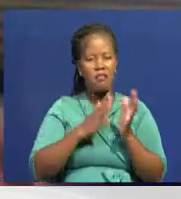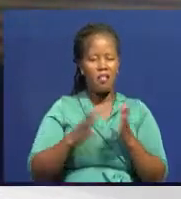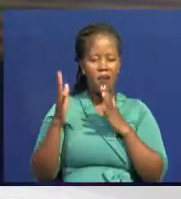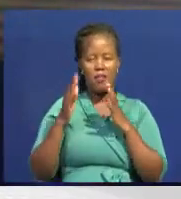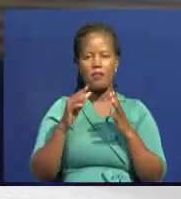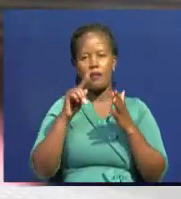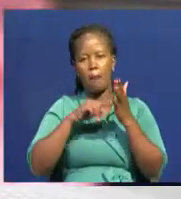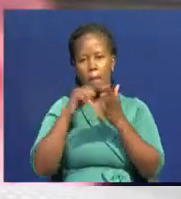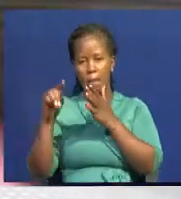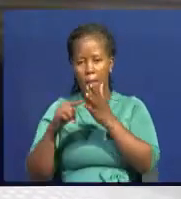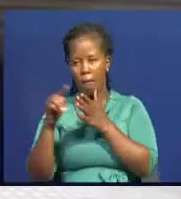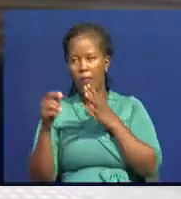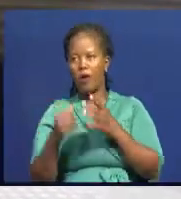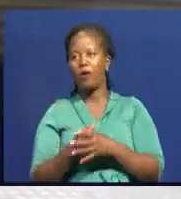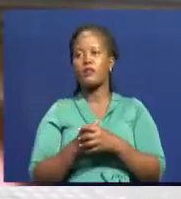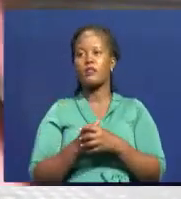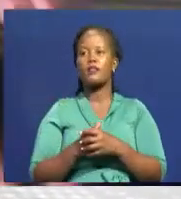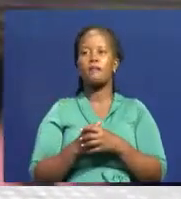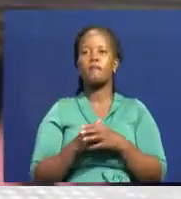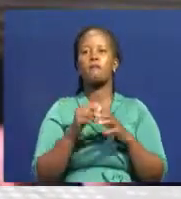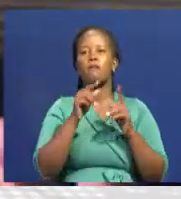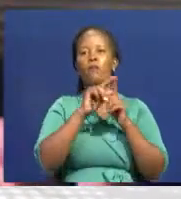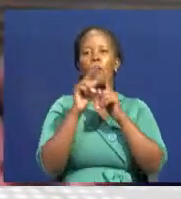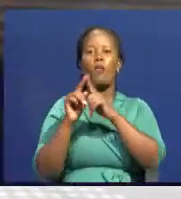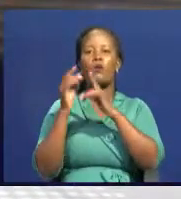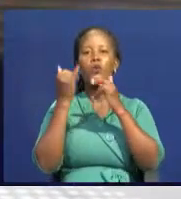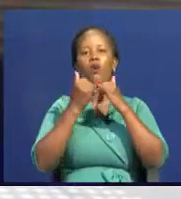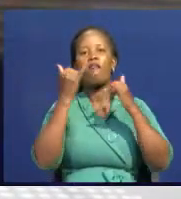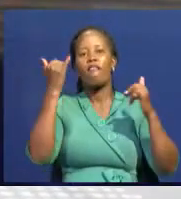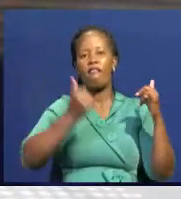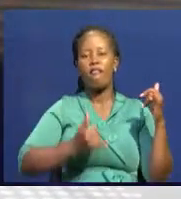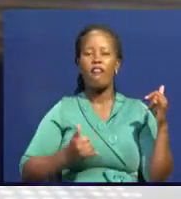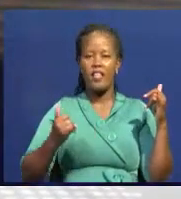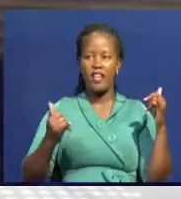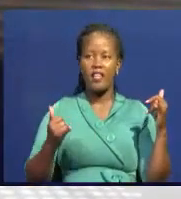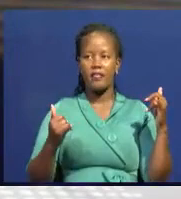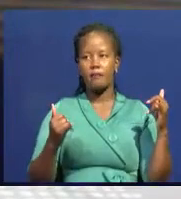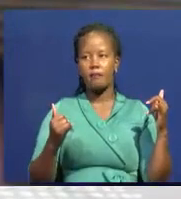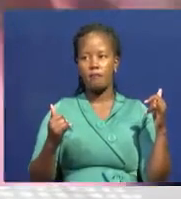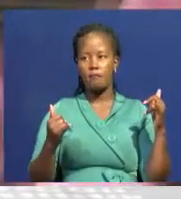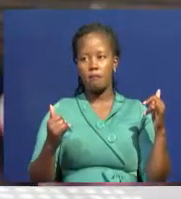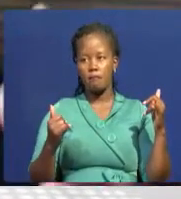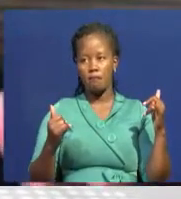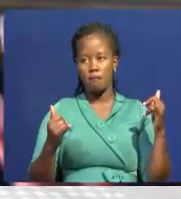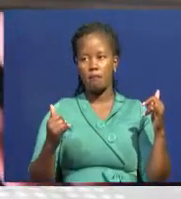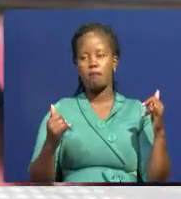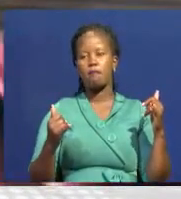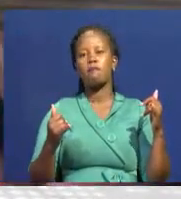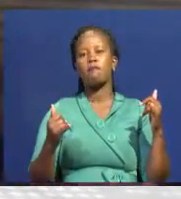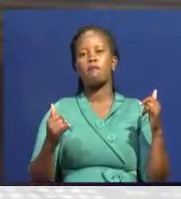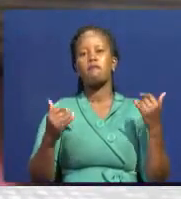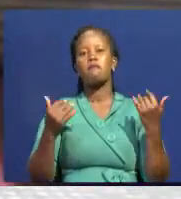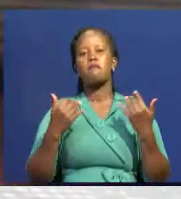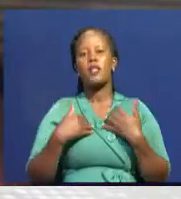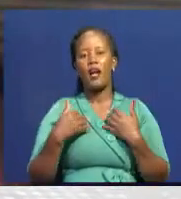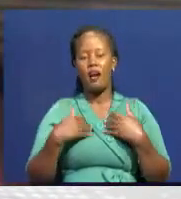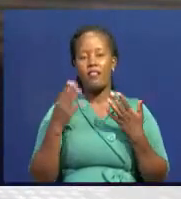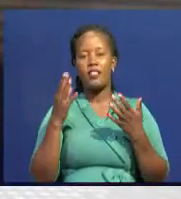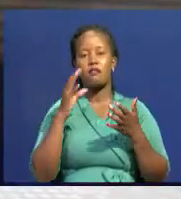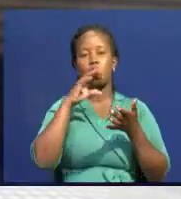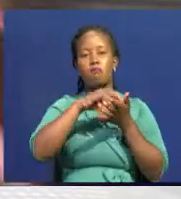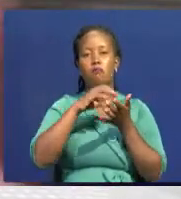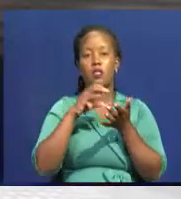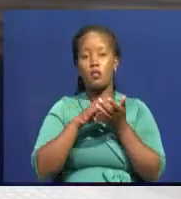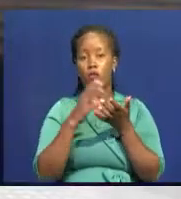work. Thank you. And finally, with this, we see situations